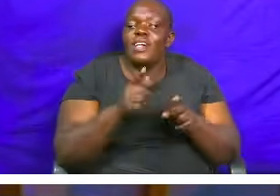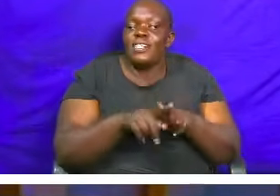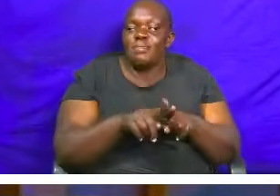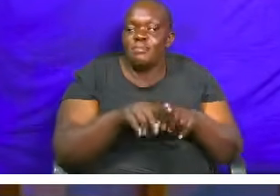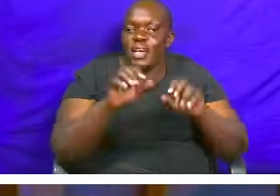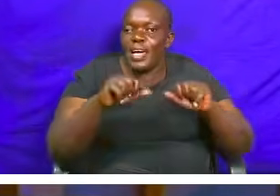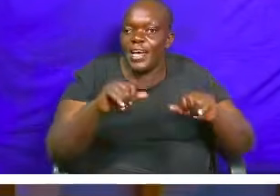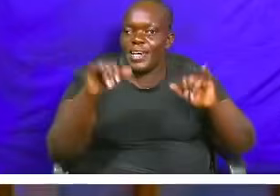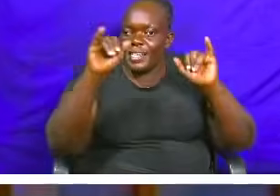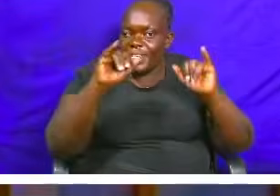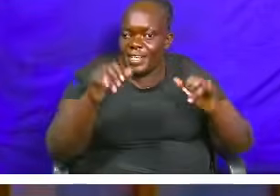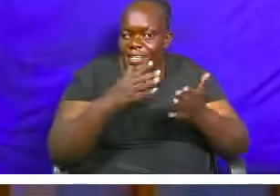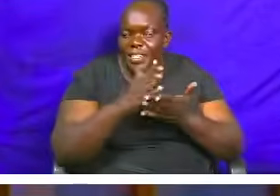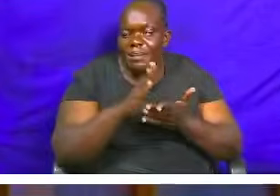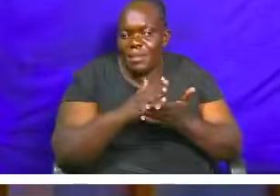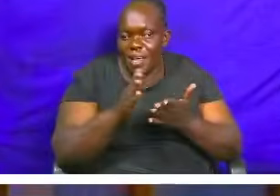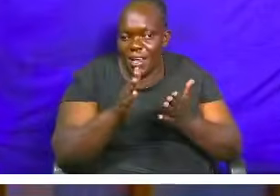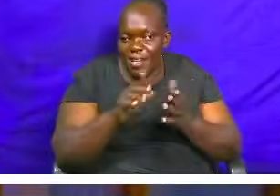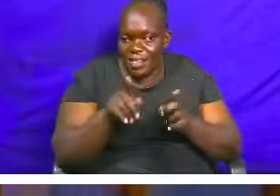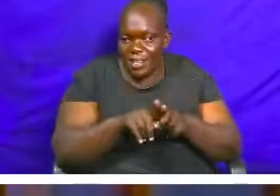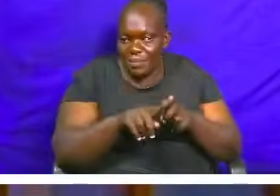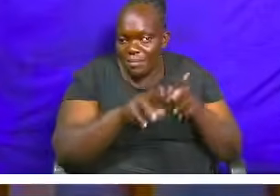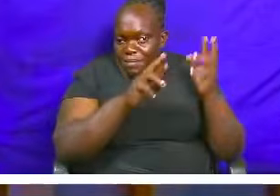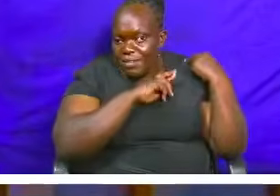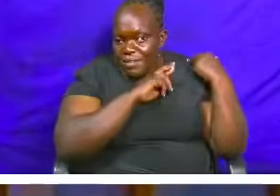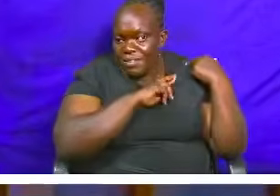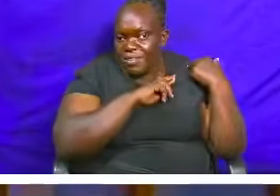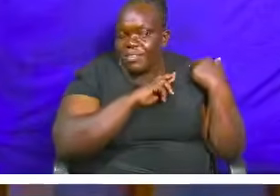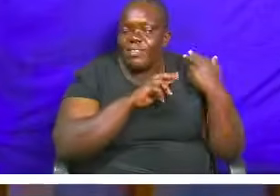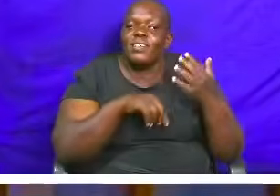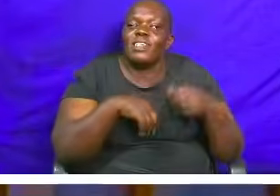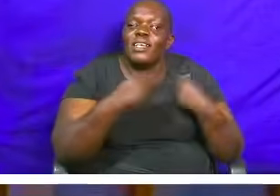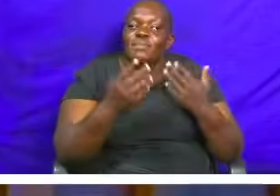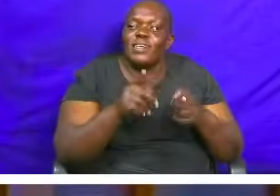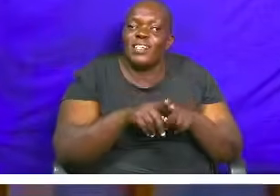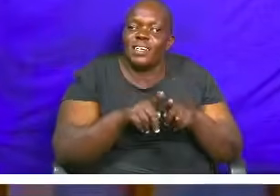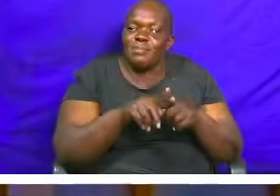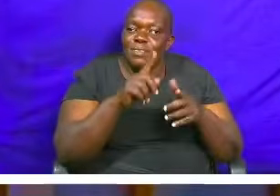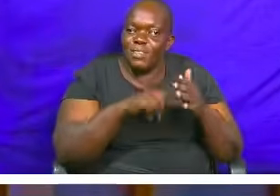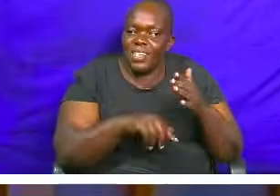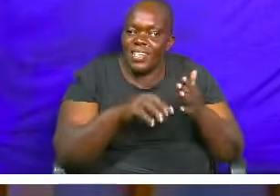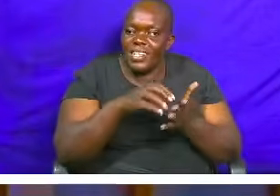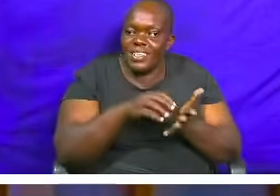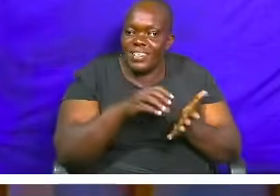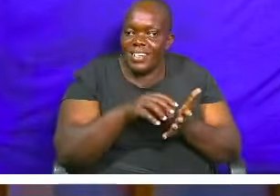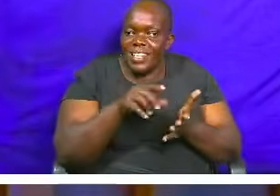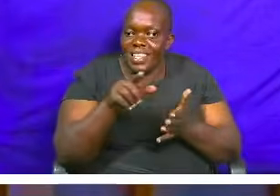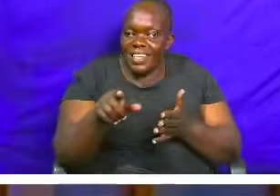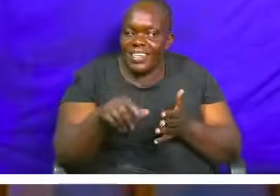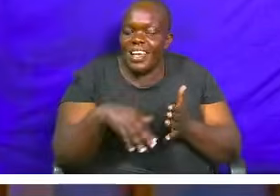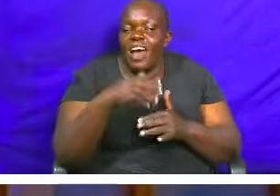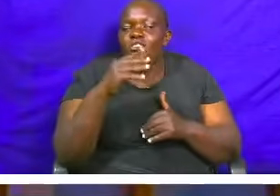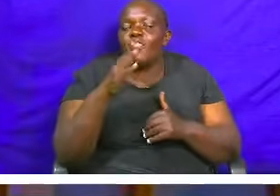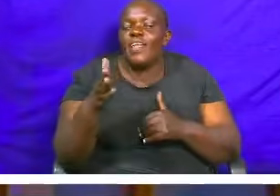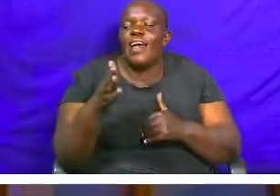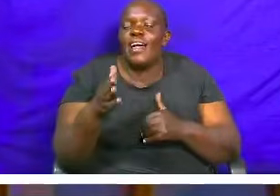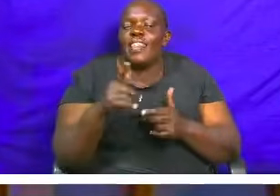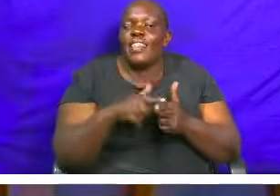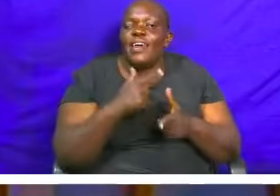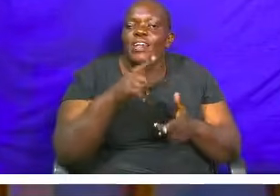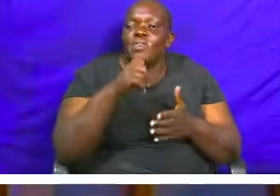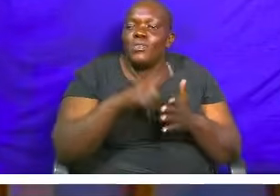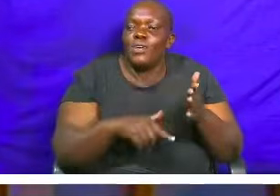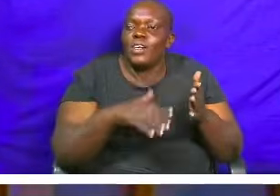our international suppliers, and they are obligated to supply us regardless of the situations that are out there. So what